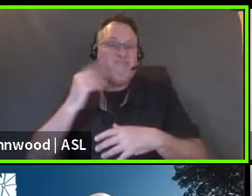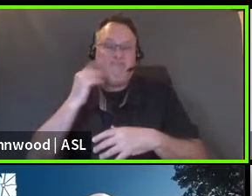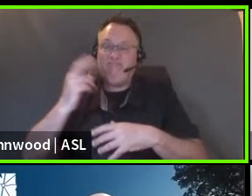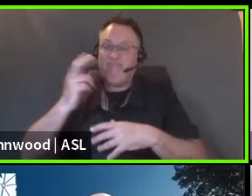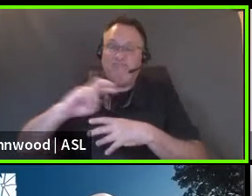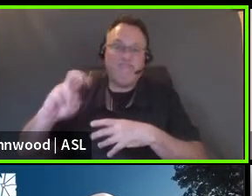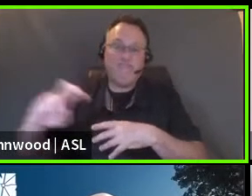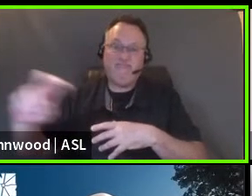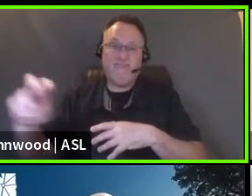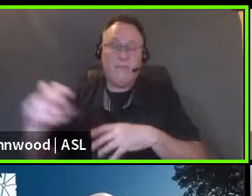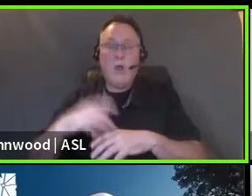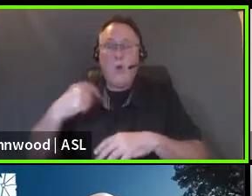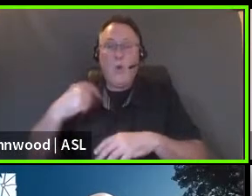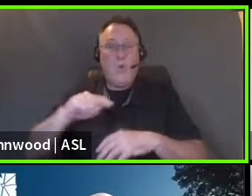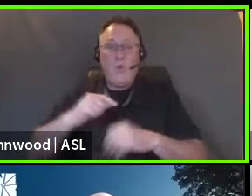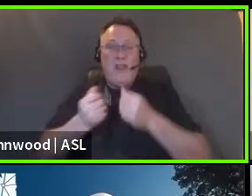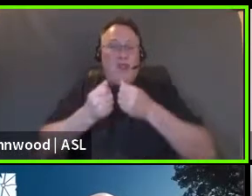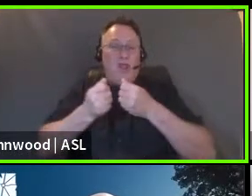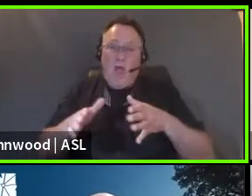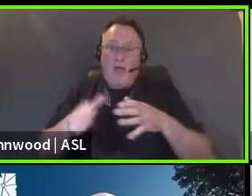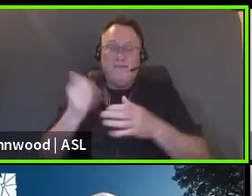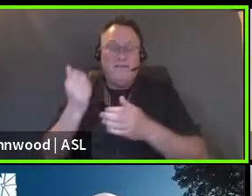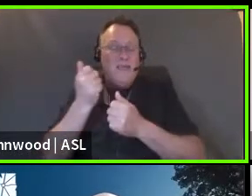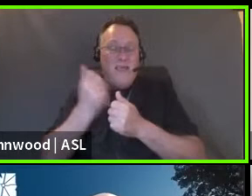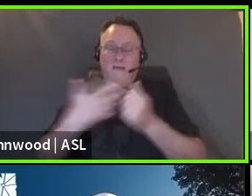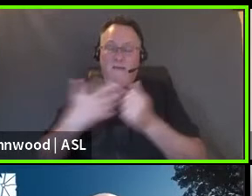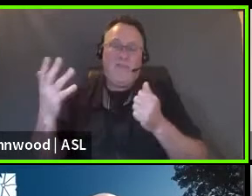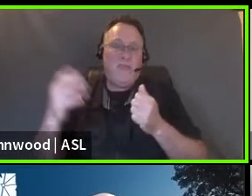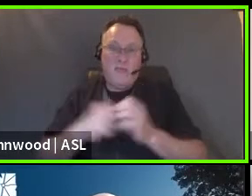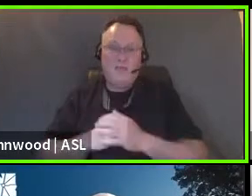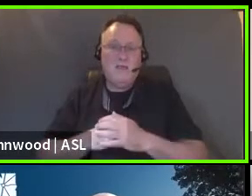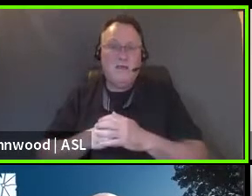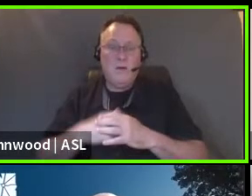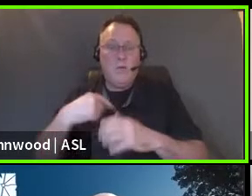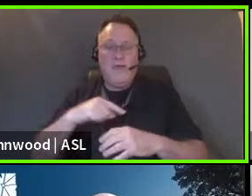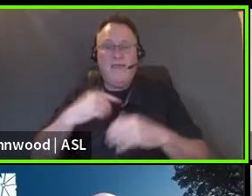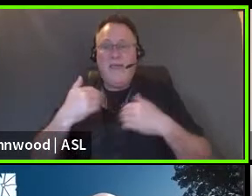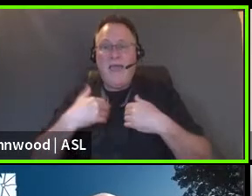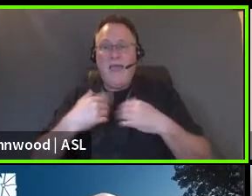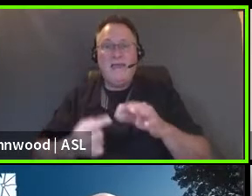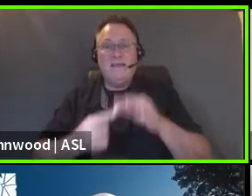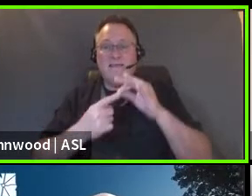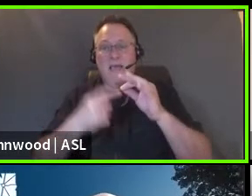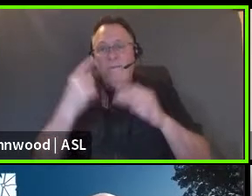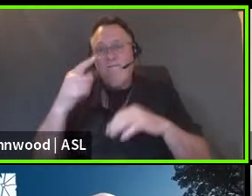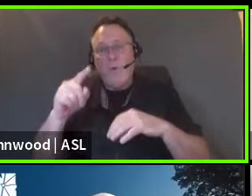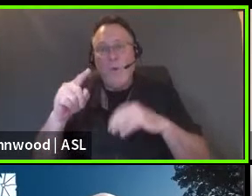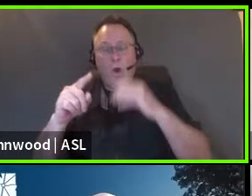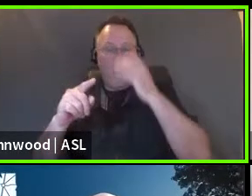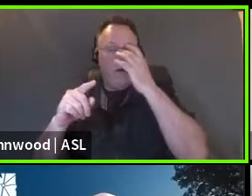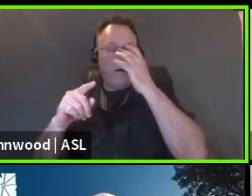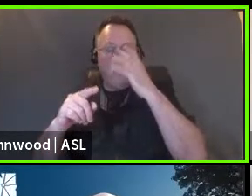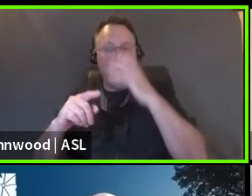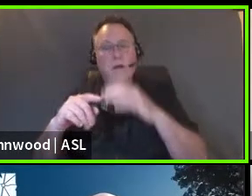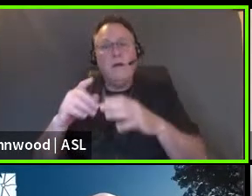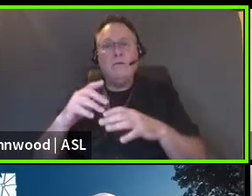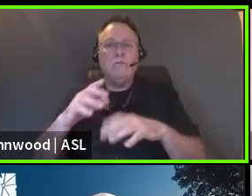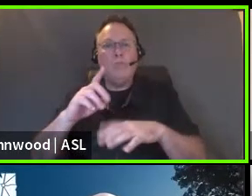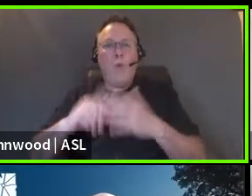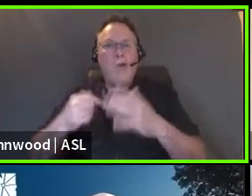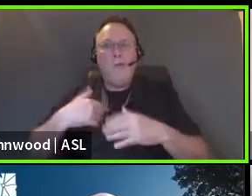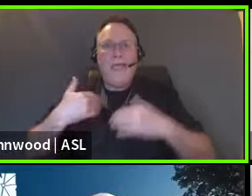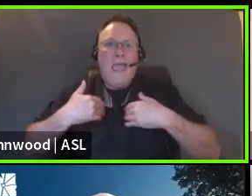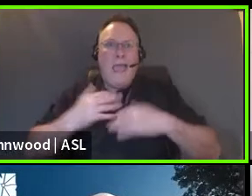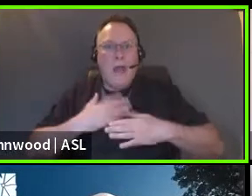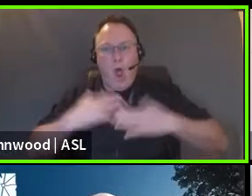We lost everything that we had except for what we had on our backs. And